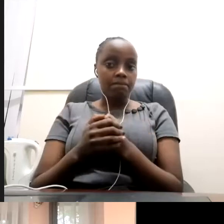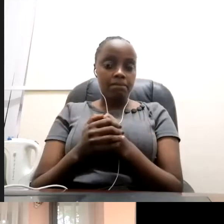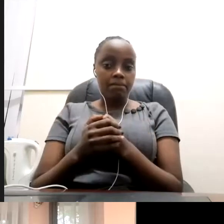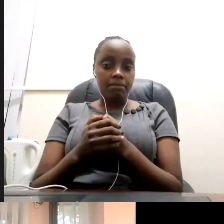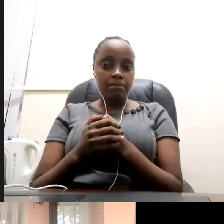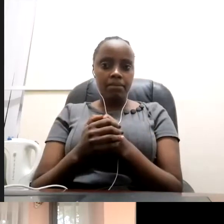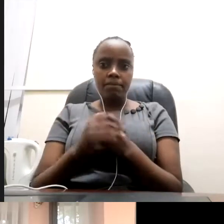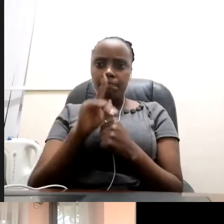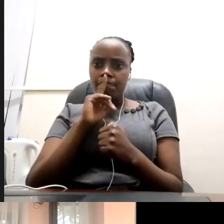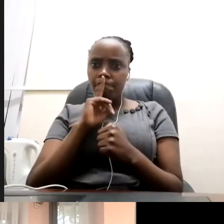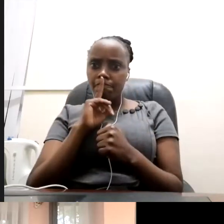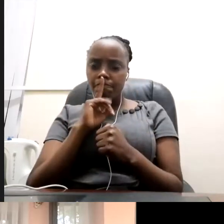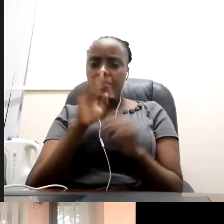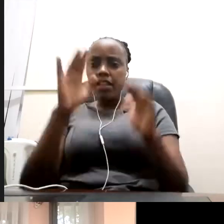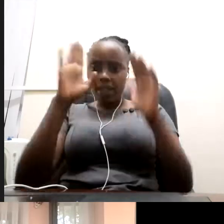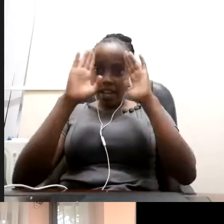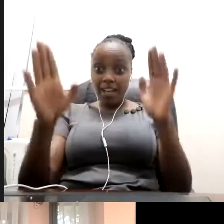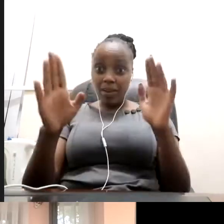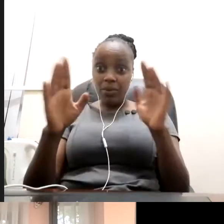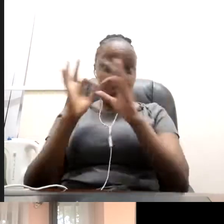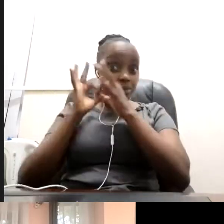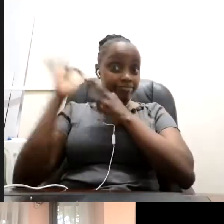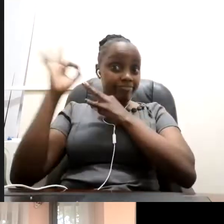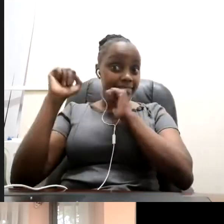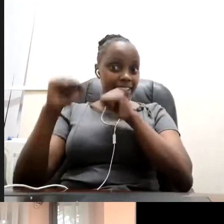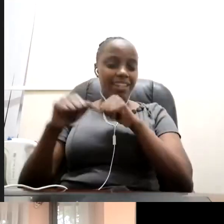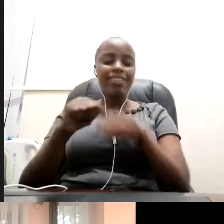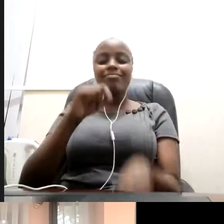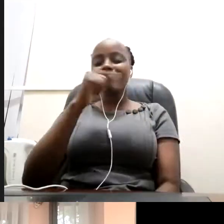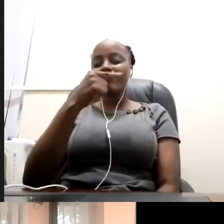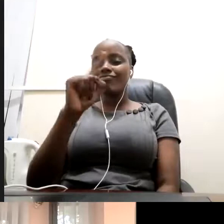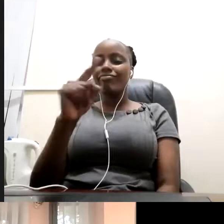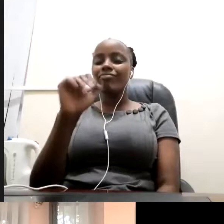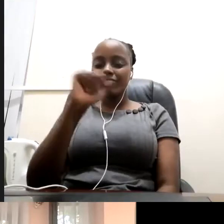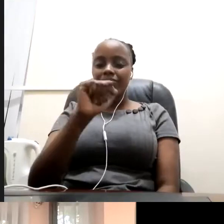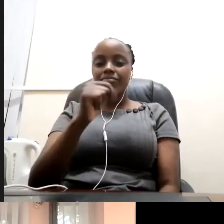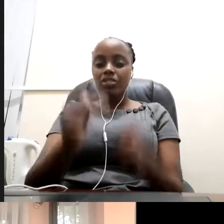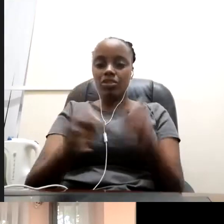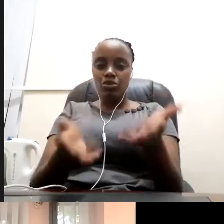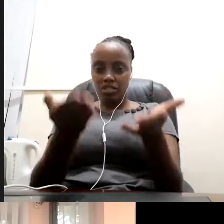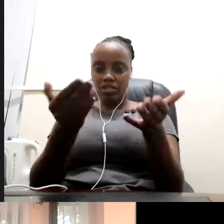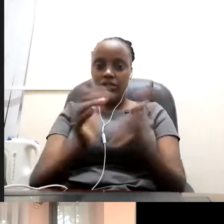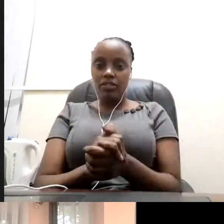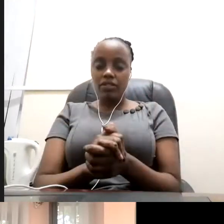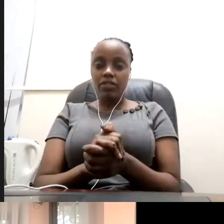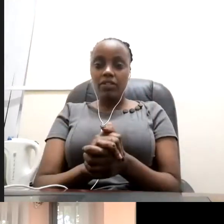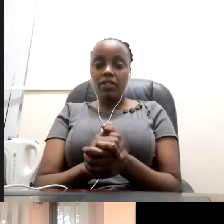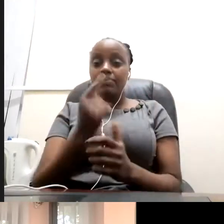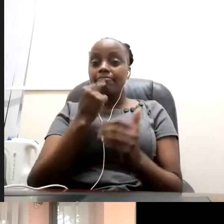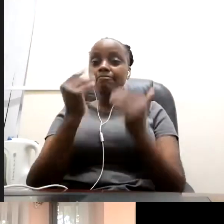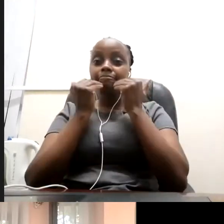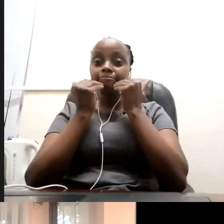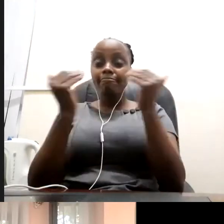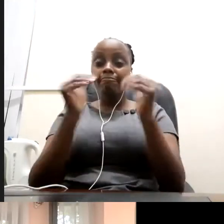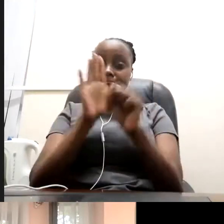Unmute. Yes. Hello, can you hear me? Yes, we hear you. You can please go on. Yeah. I was saying thank you very much for